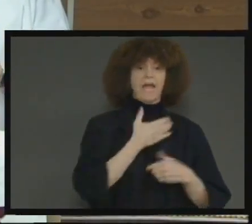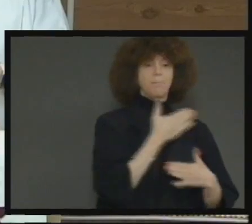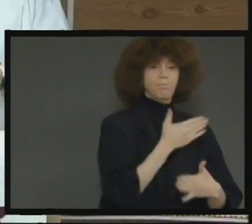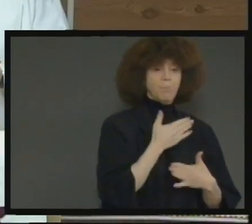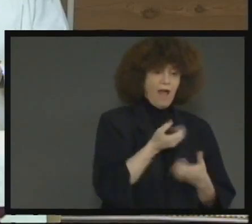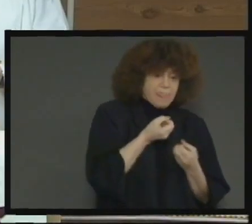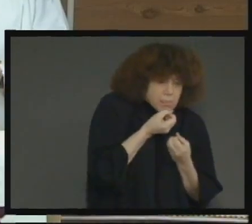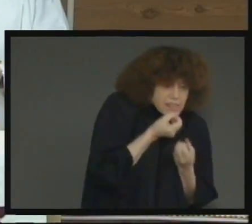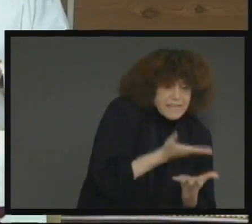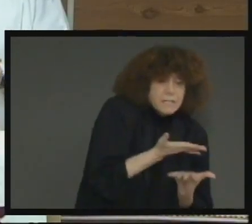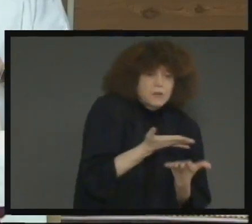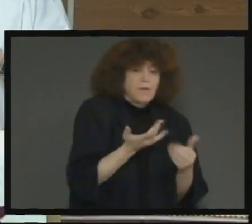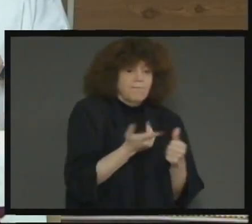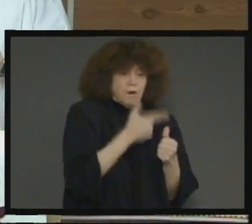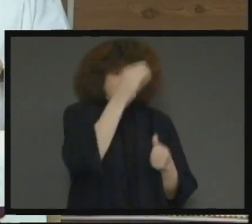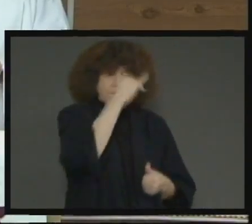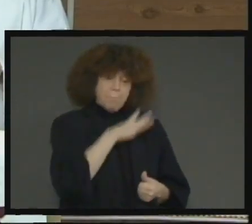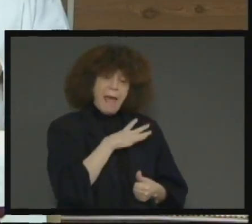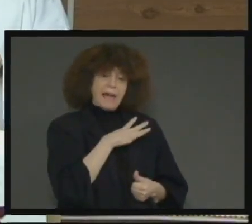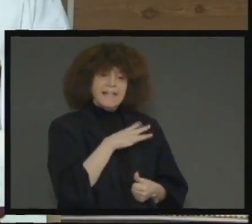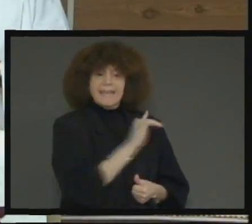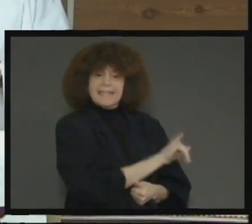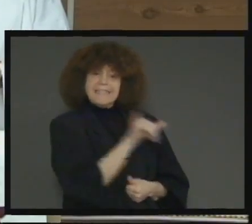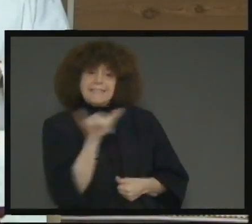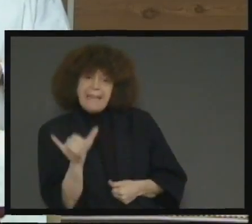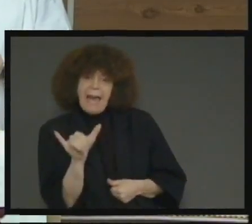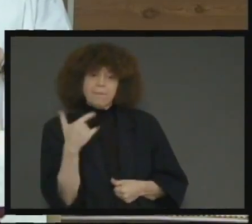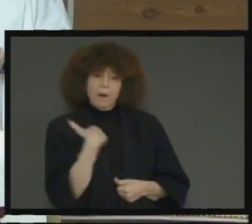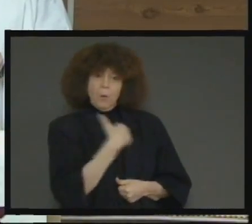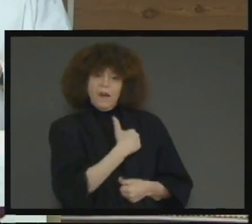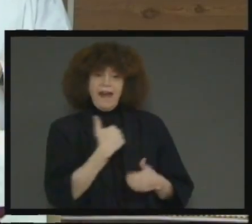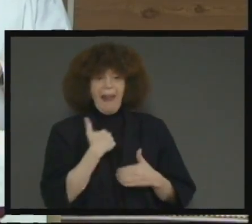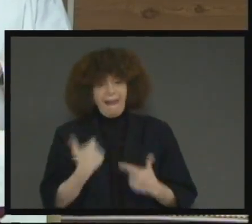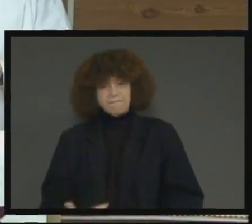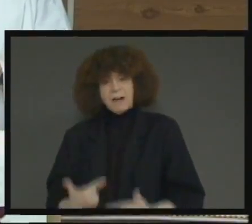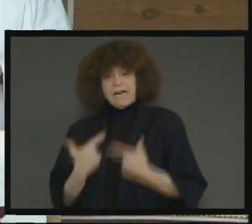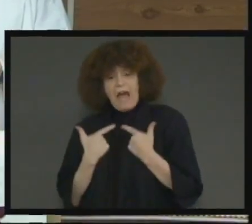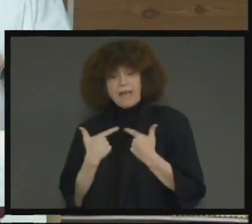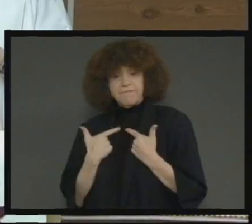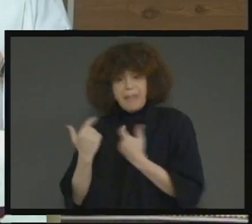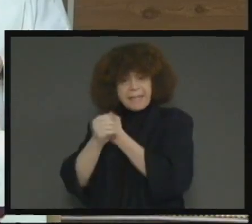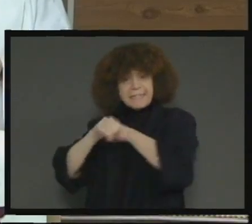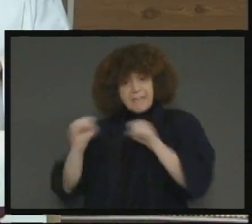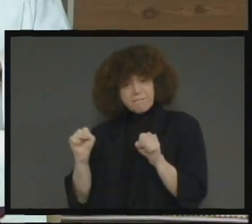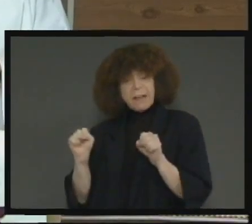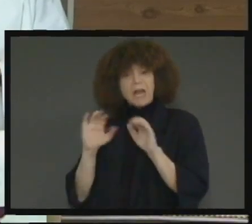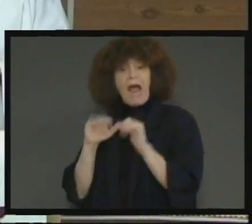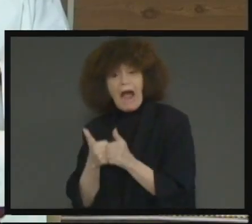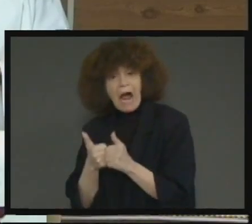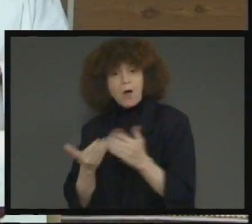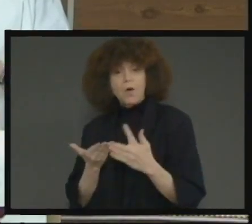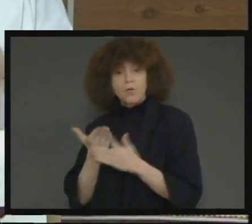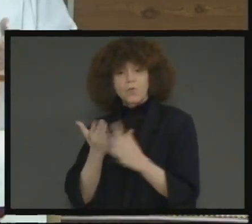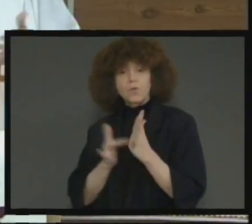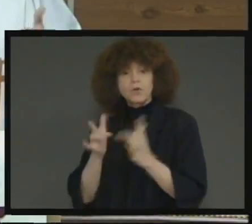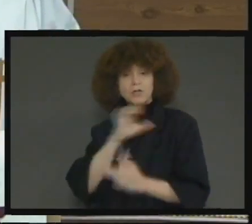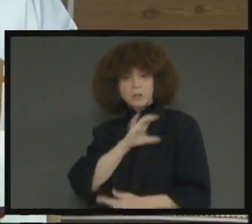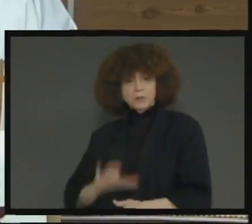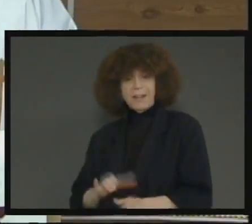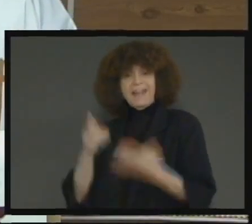of sins. Even this morning, as you confessed your sins and we proclaim the forgiveness of sins to